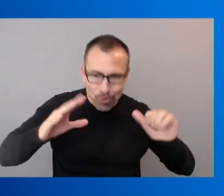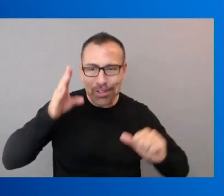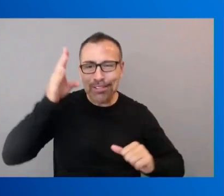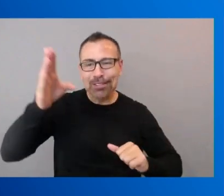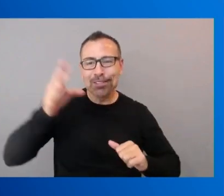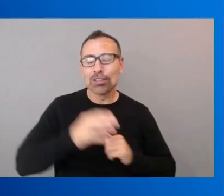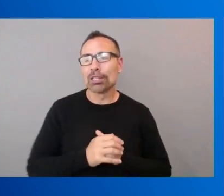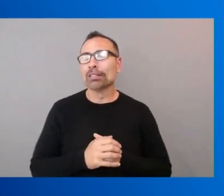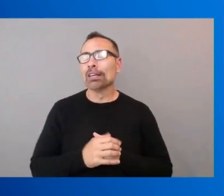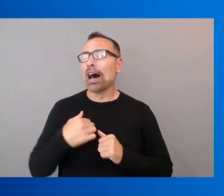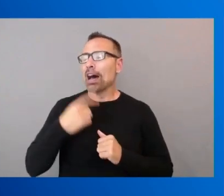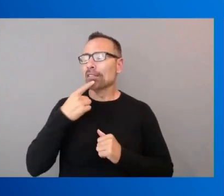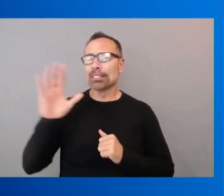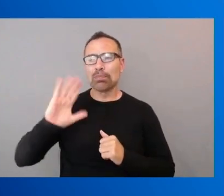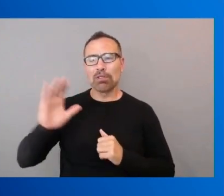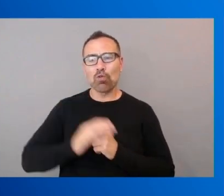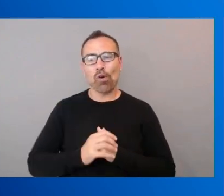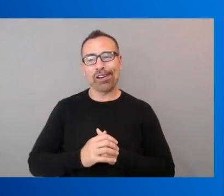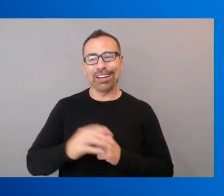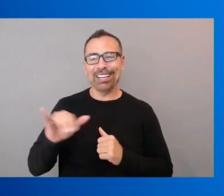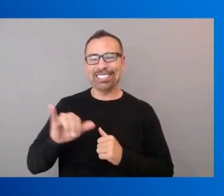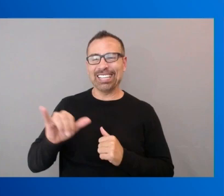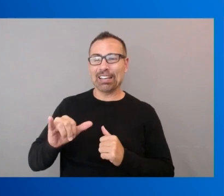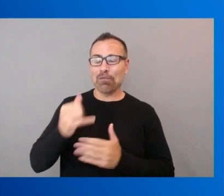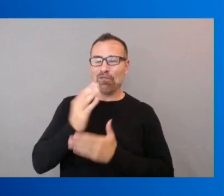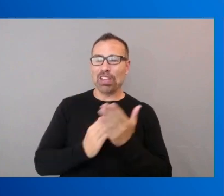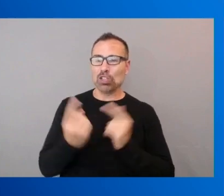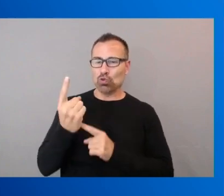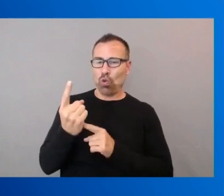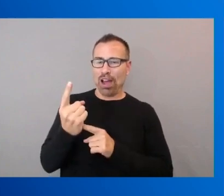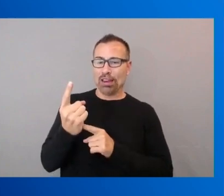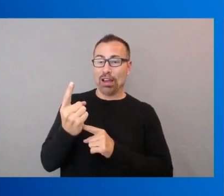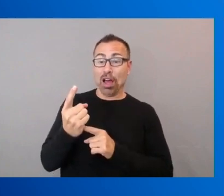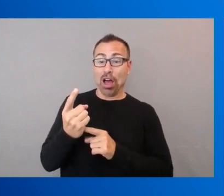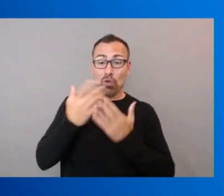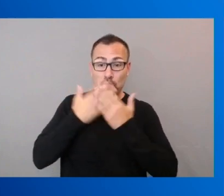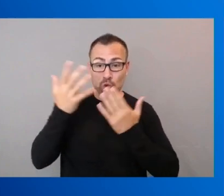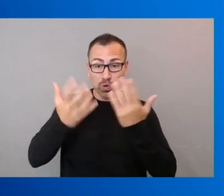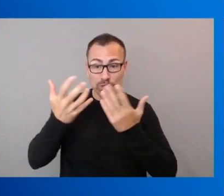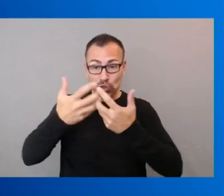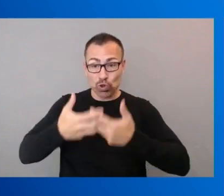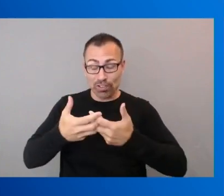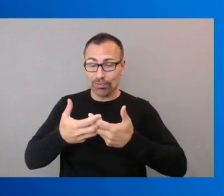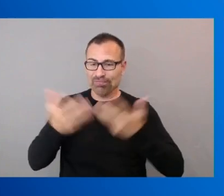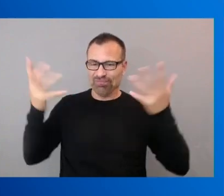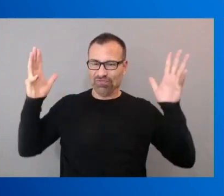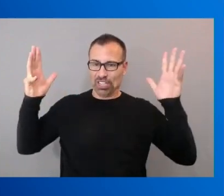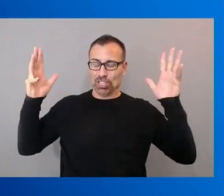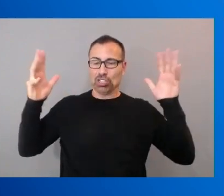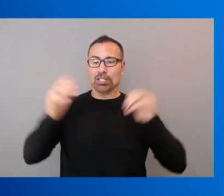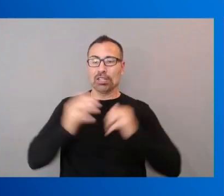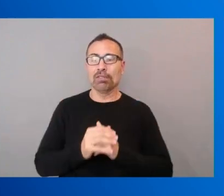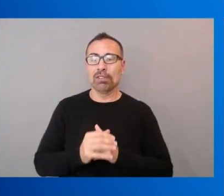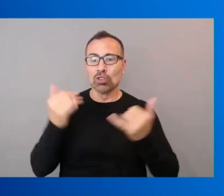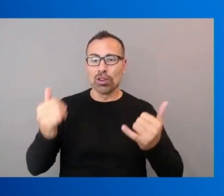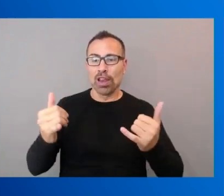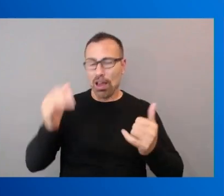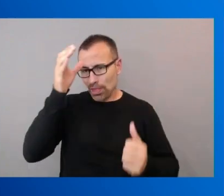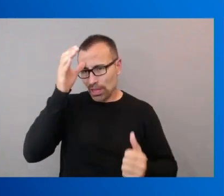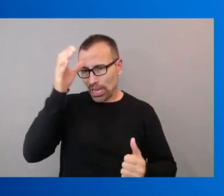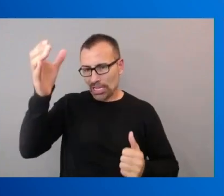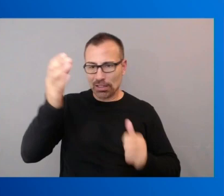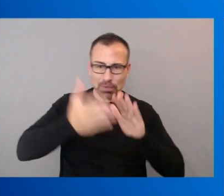we are kind of at the end of phase one of serverless, right? The concept of being able to run with delegated responsibilities of